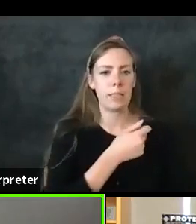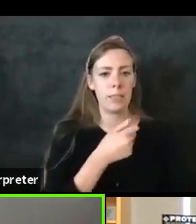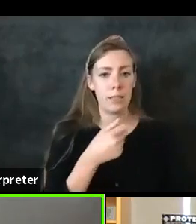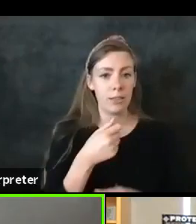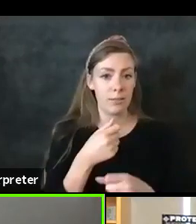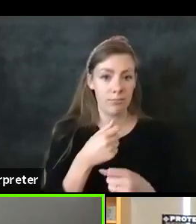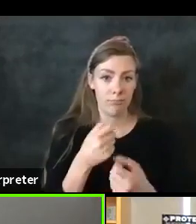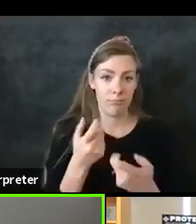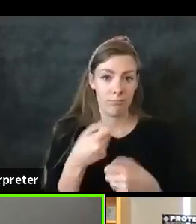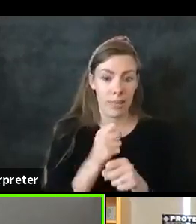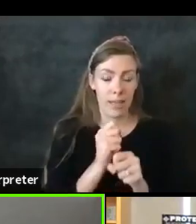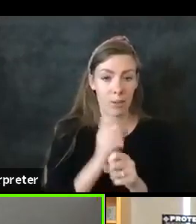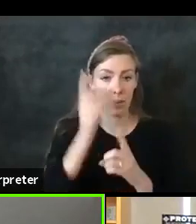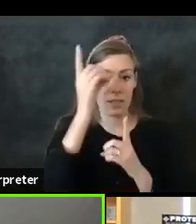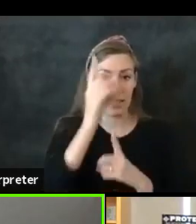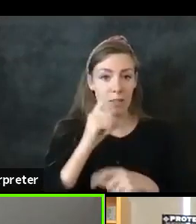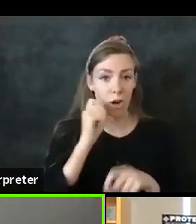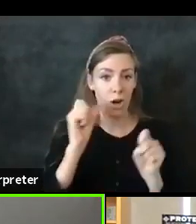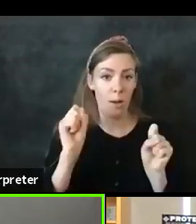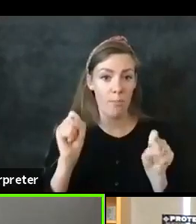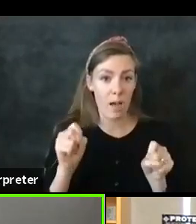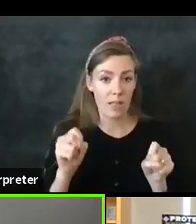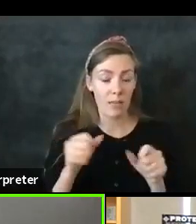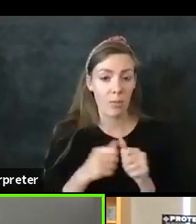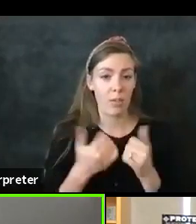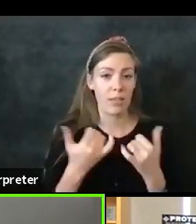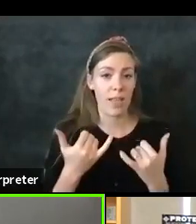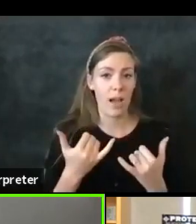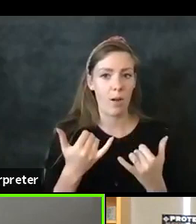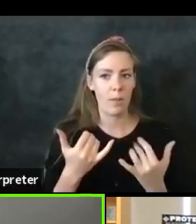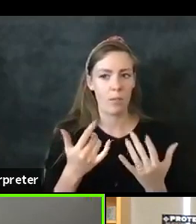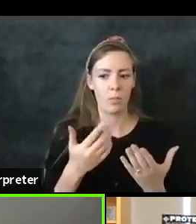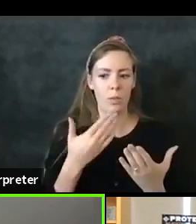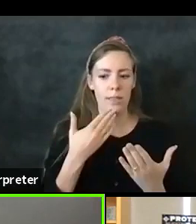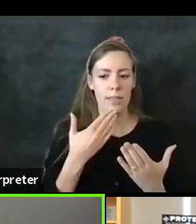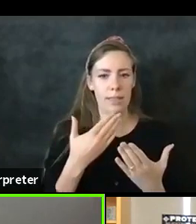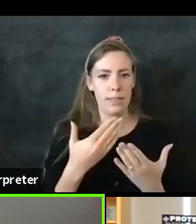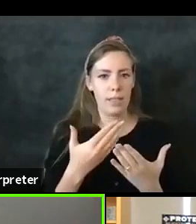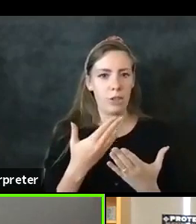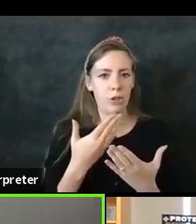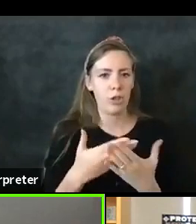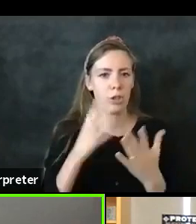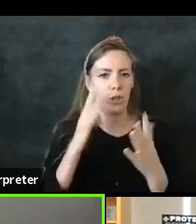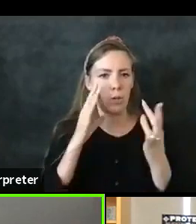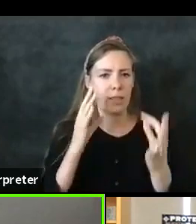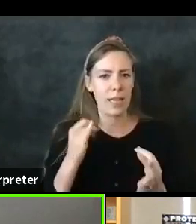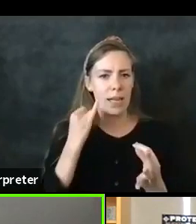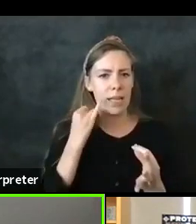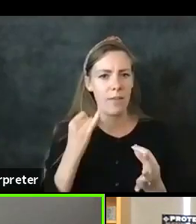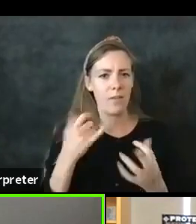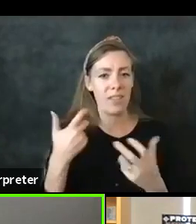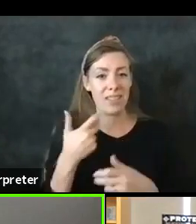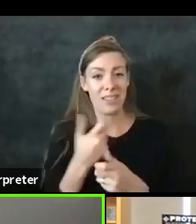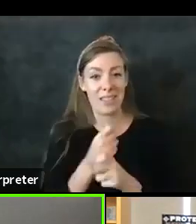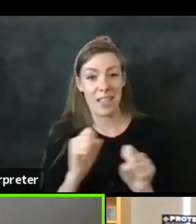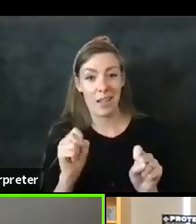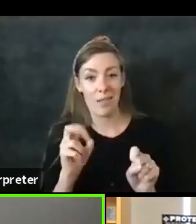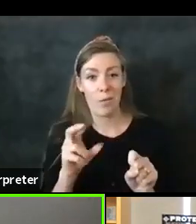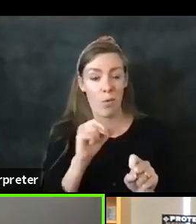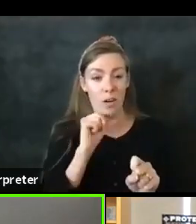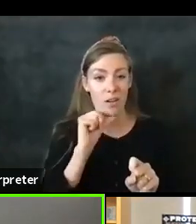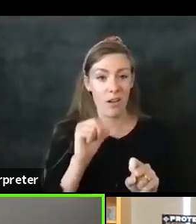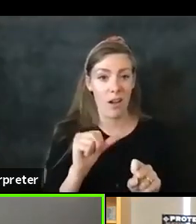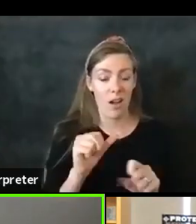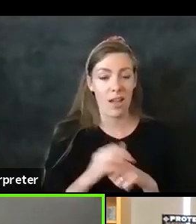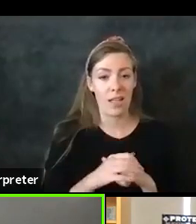happen. And even having the luxury of deciding whether a vaccine is safe or not really doesn't answer